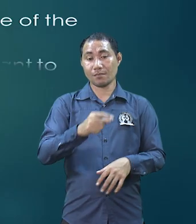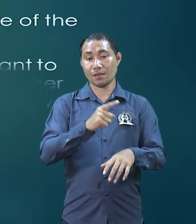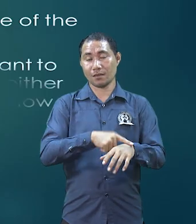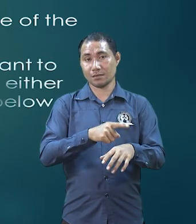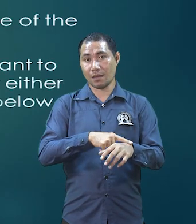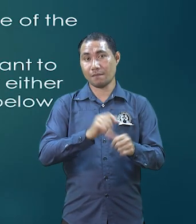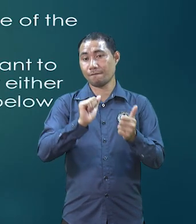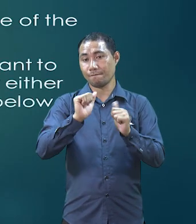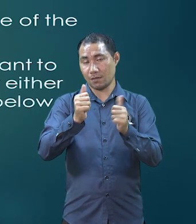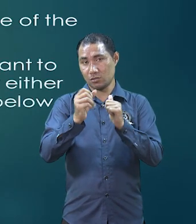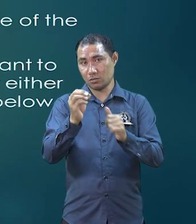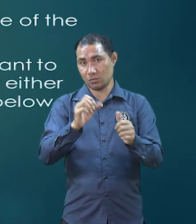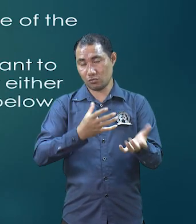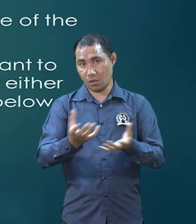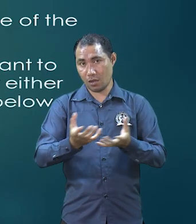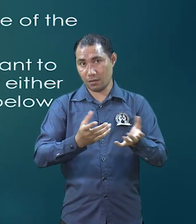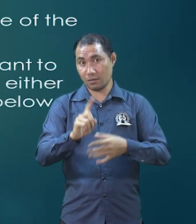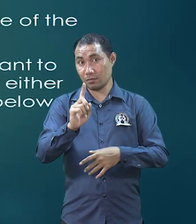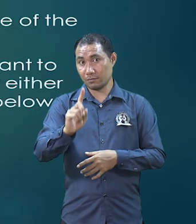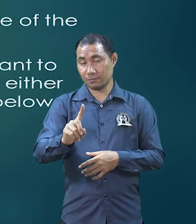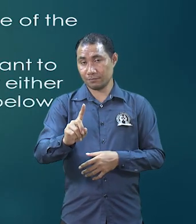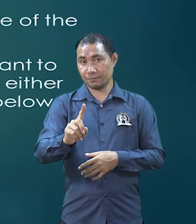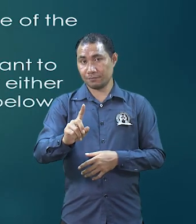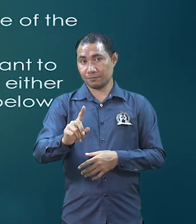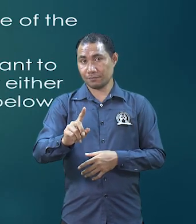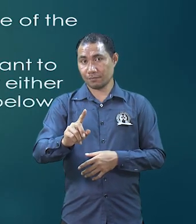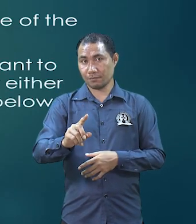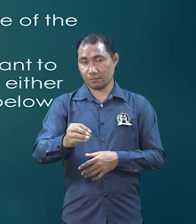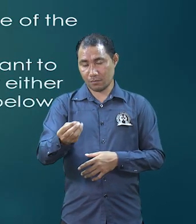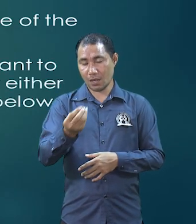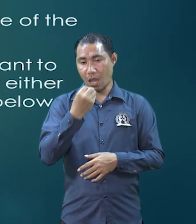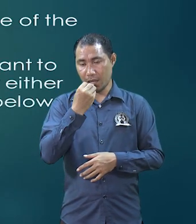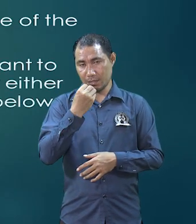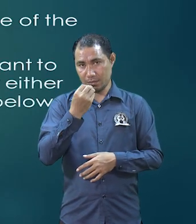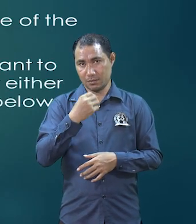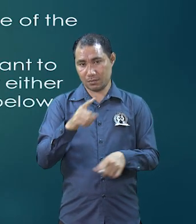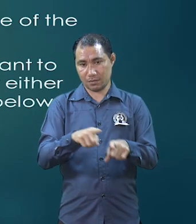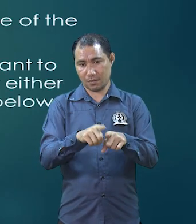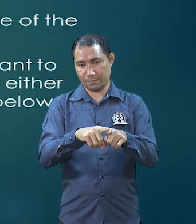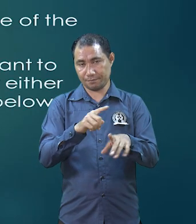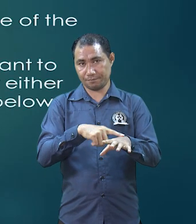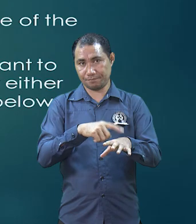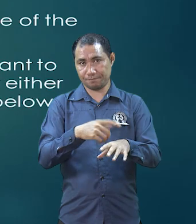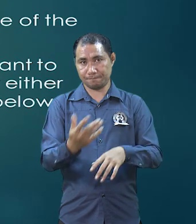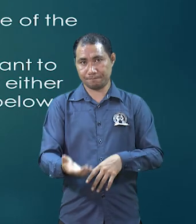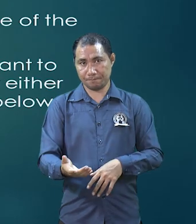Taimi lava e vela ili mea ai pe umaili ngā seino mea ai.